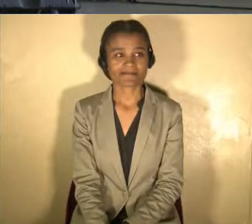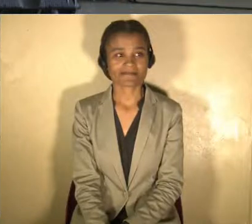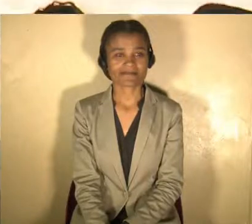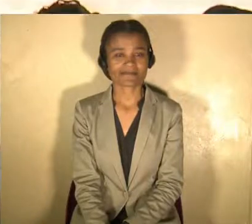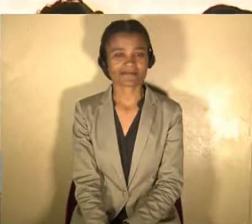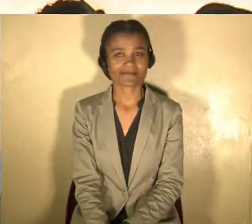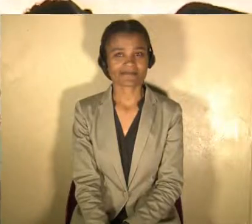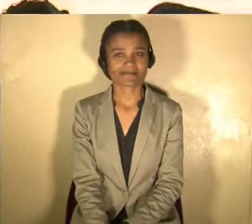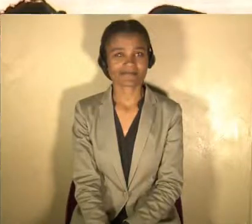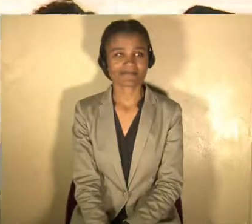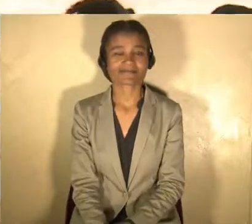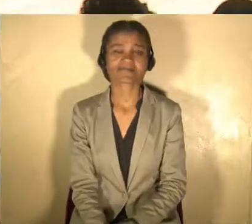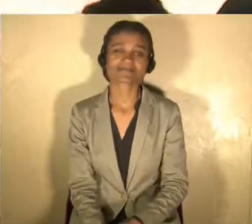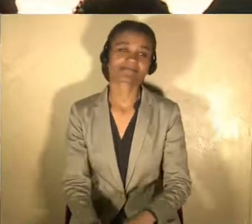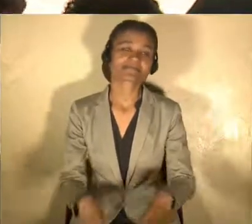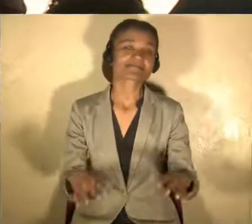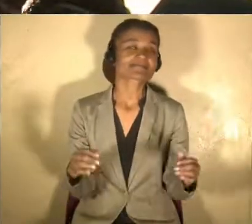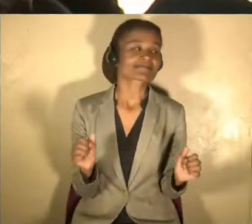Oh, thanks.